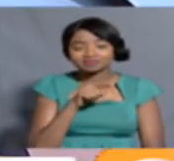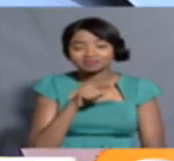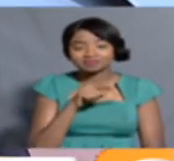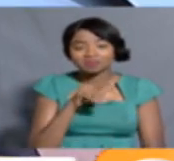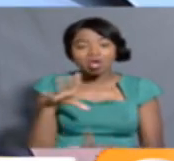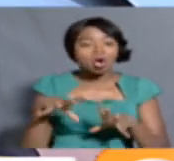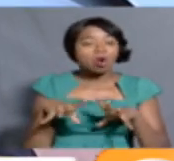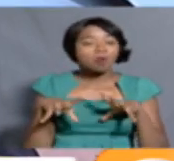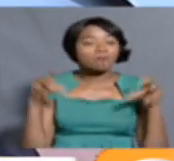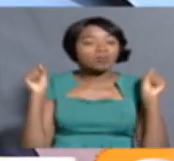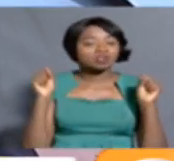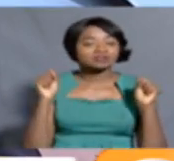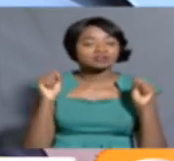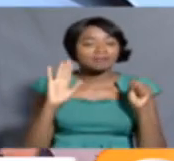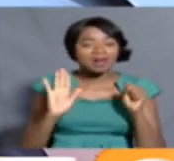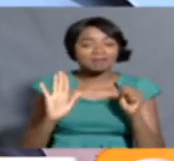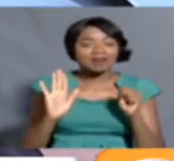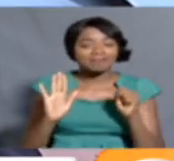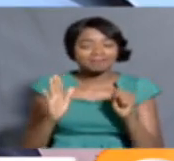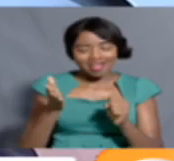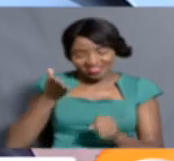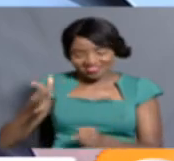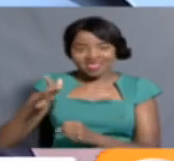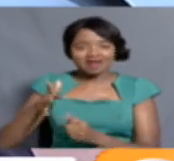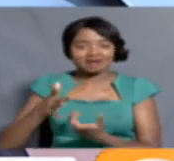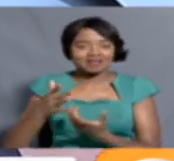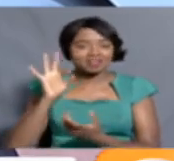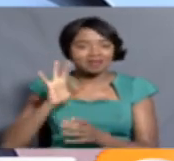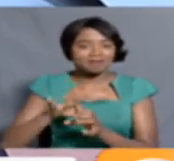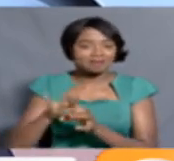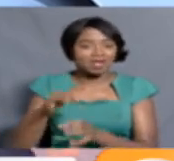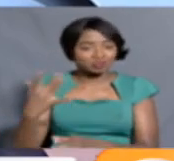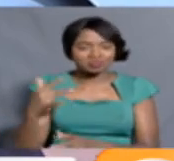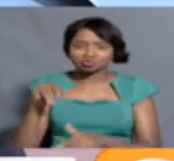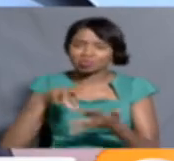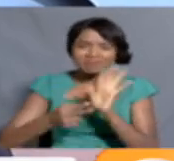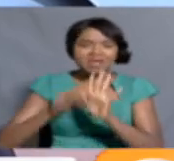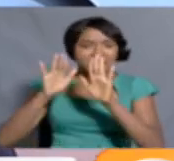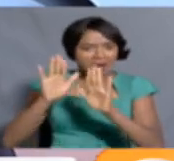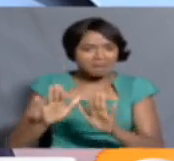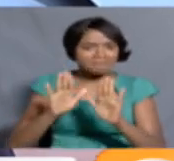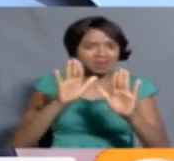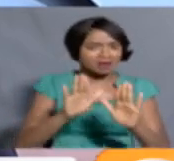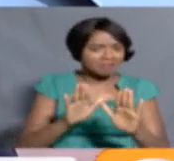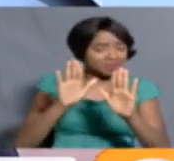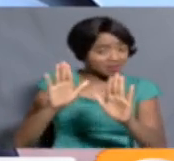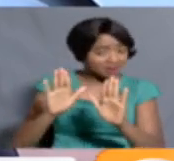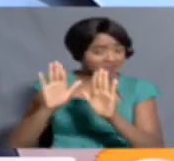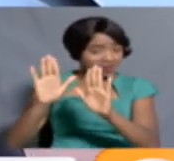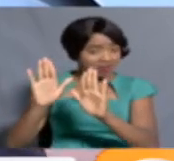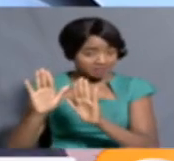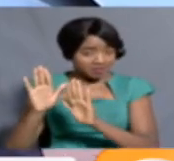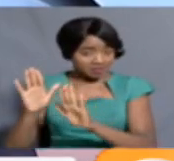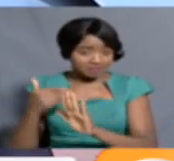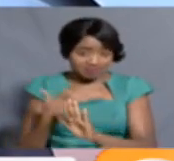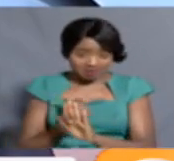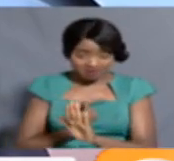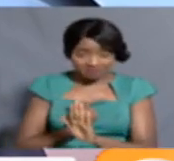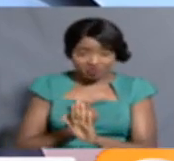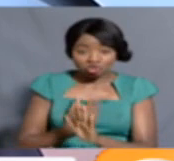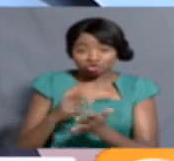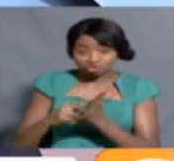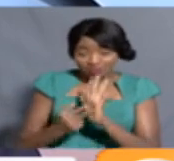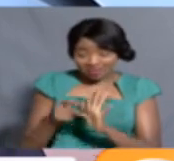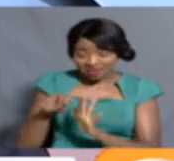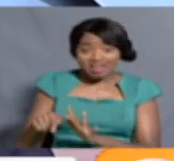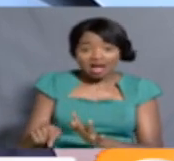clear he's finishing his term. Constitutionally, he can't run again. Yep. So he's saying, I'm the next man, and give me an